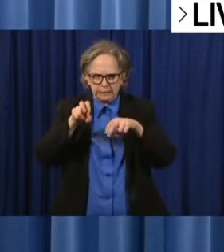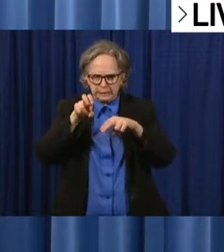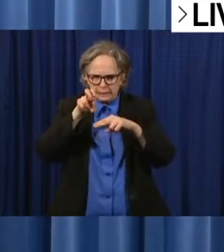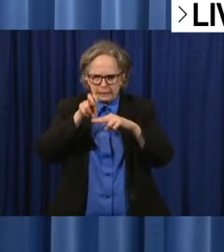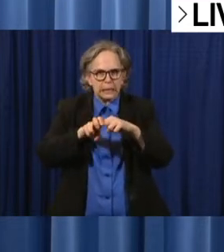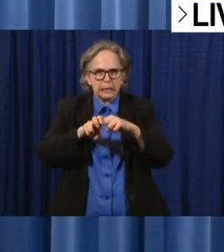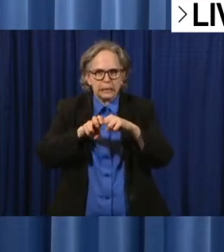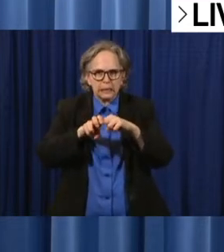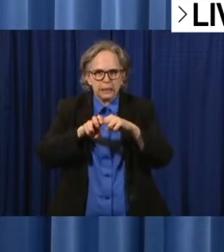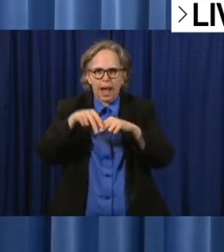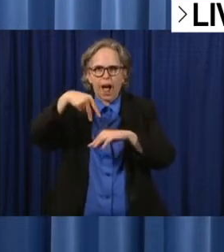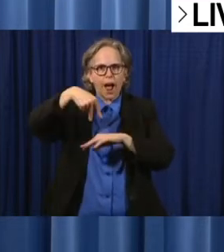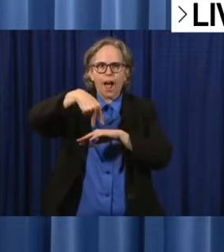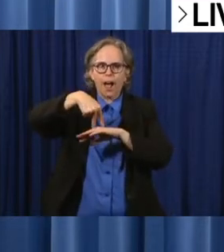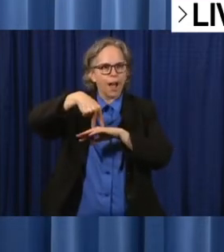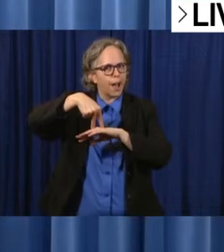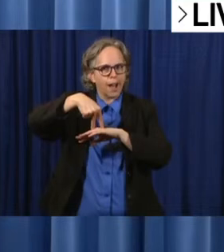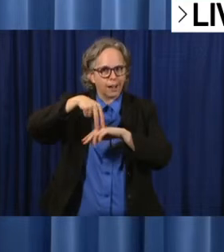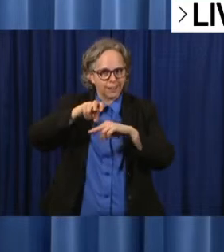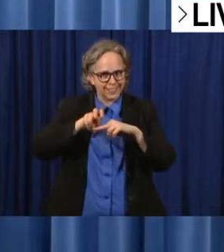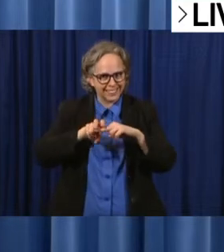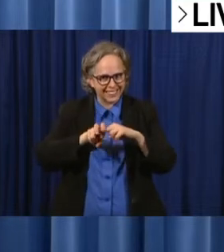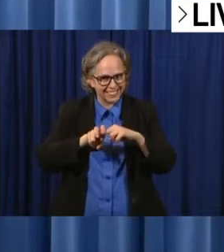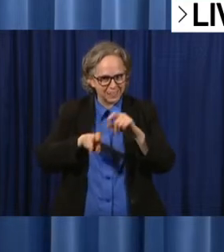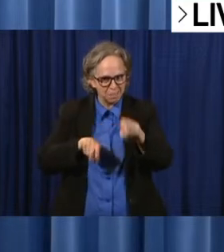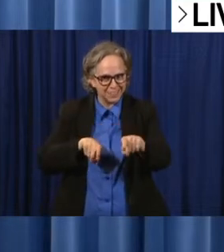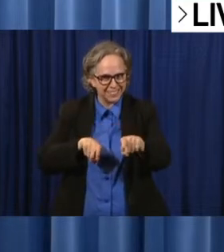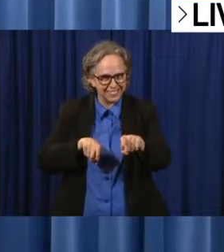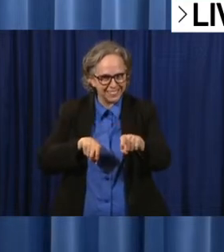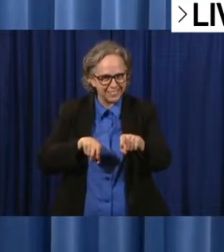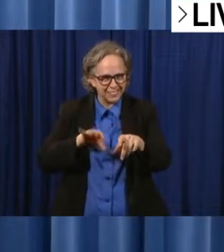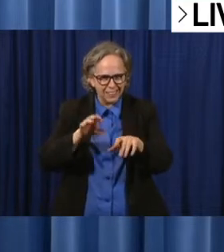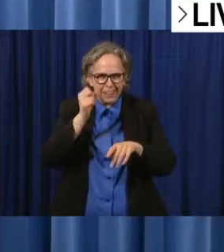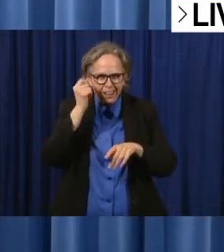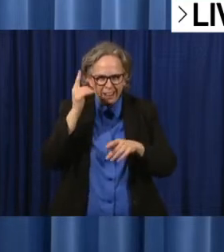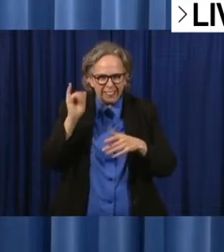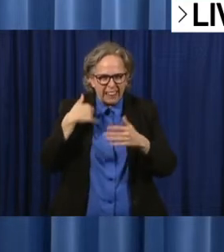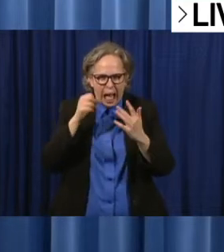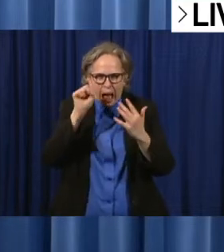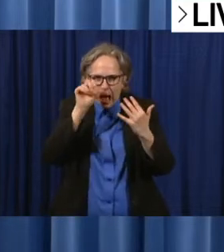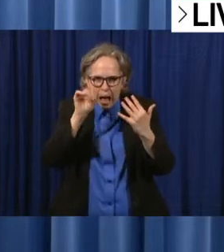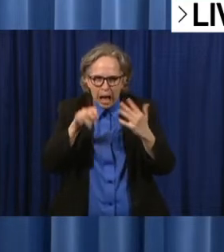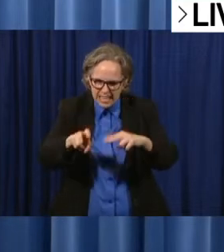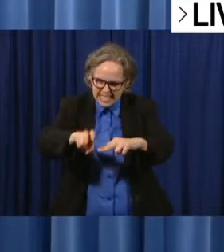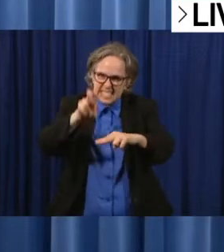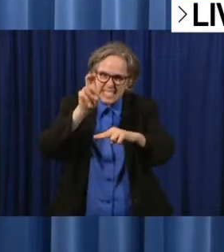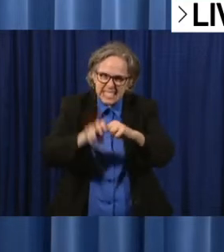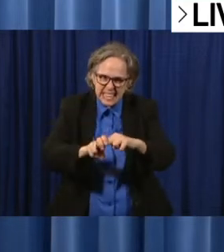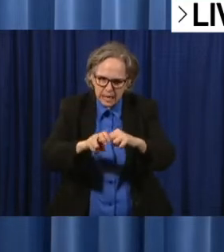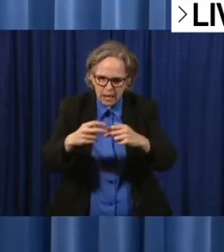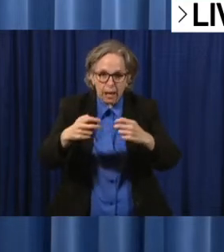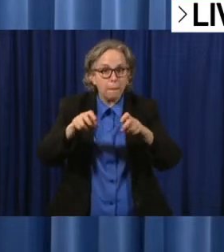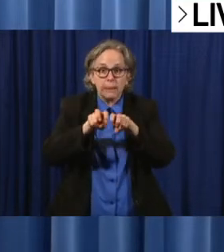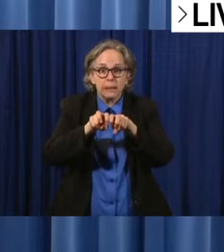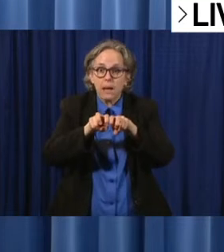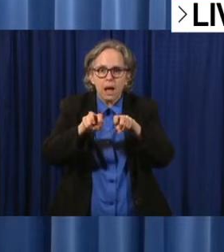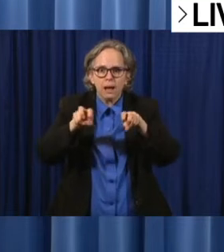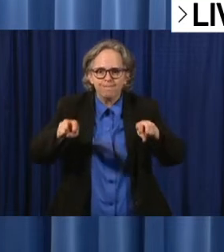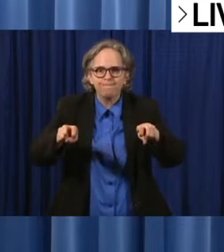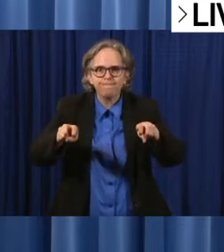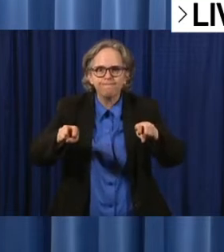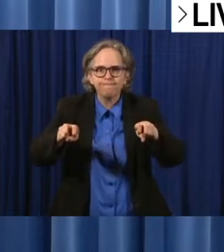And it continues on, but that is a key part. So what we saw